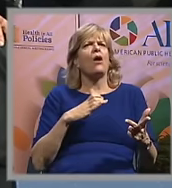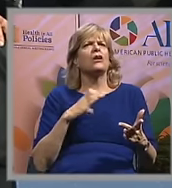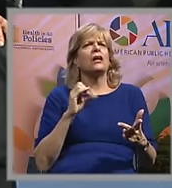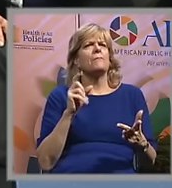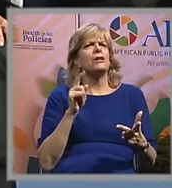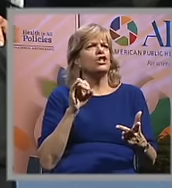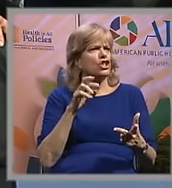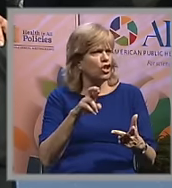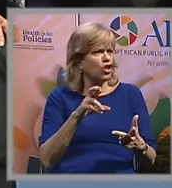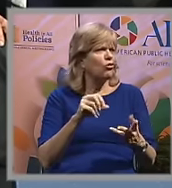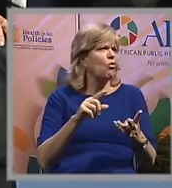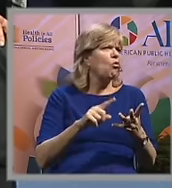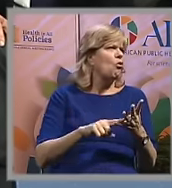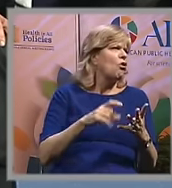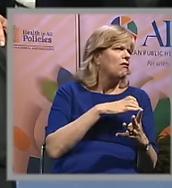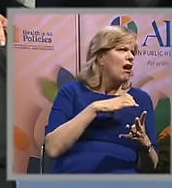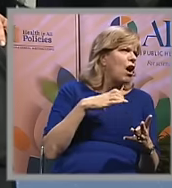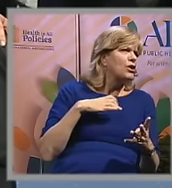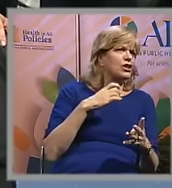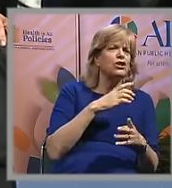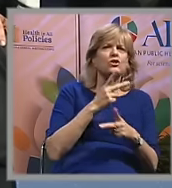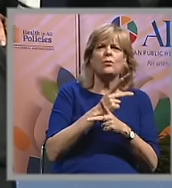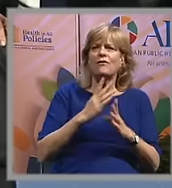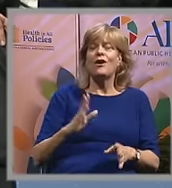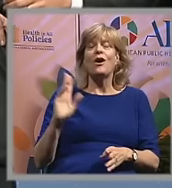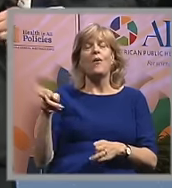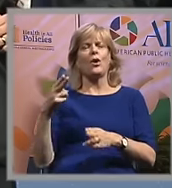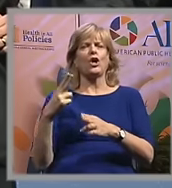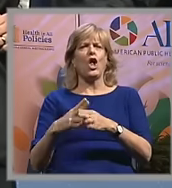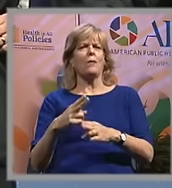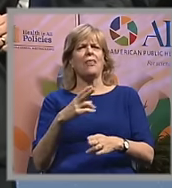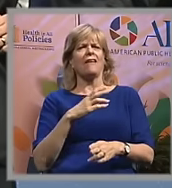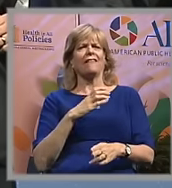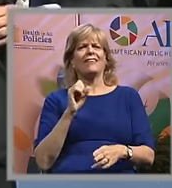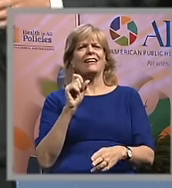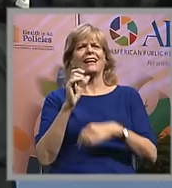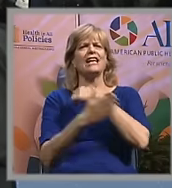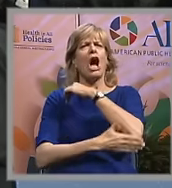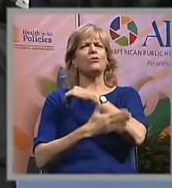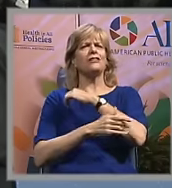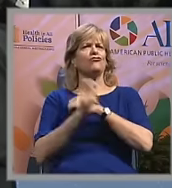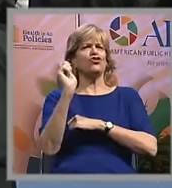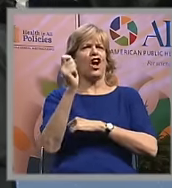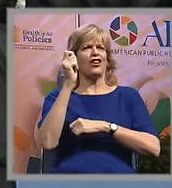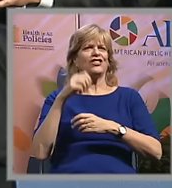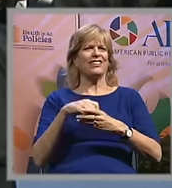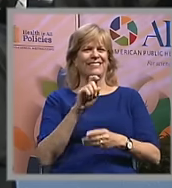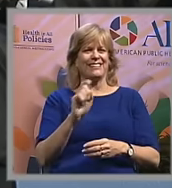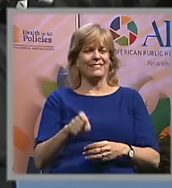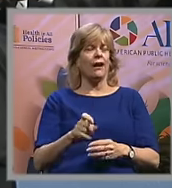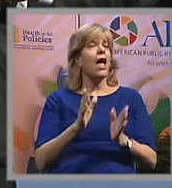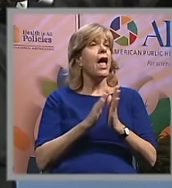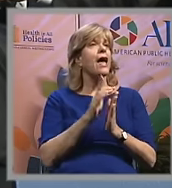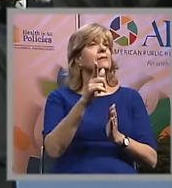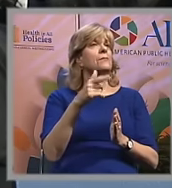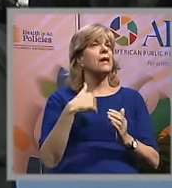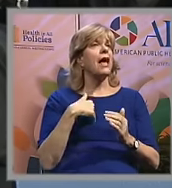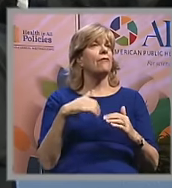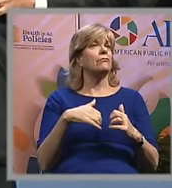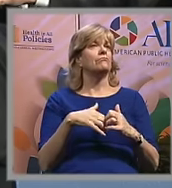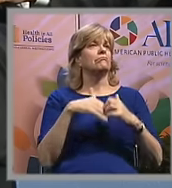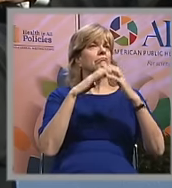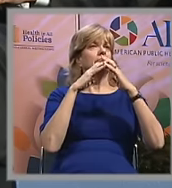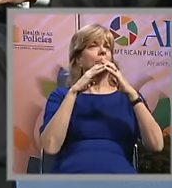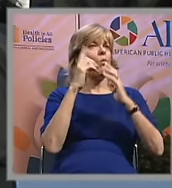commissioner or county supervisor. In Texas, we call them the county judge. And ask them to have one meeting, start off